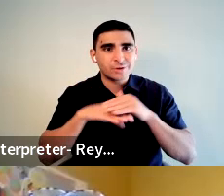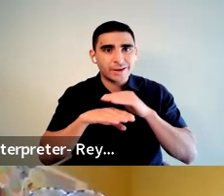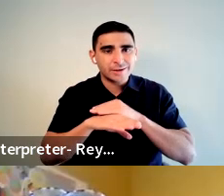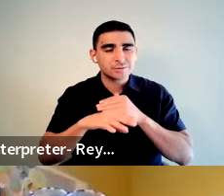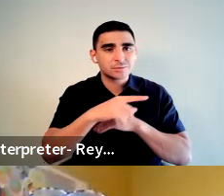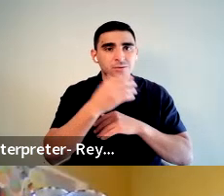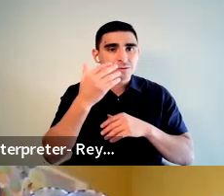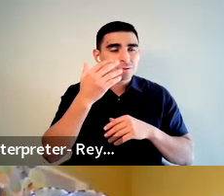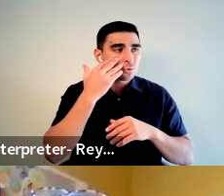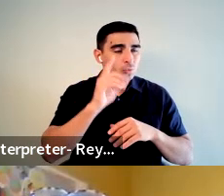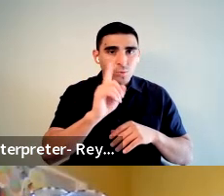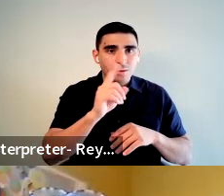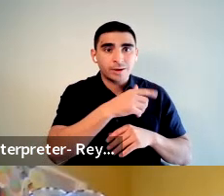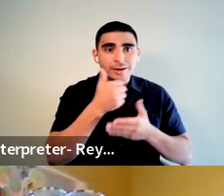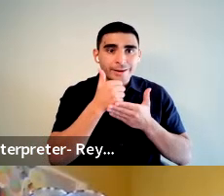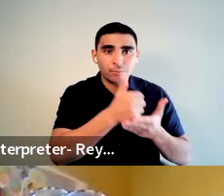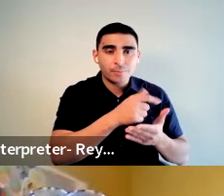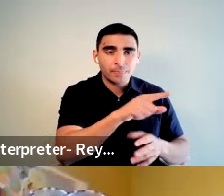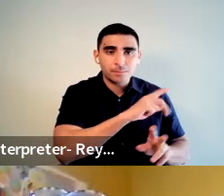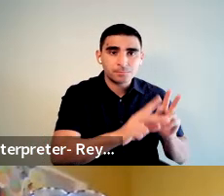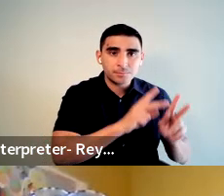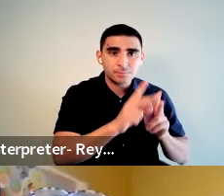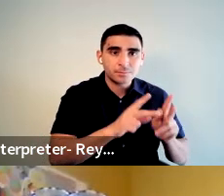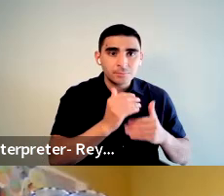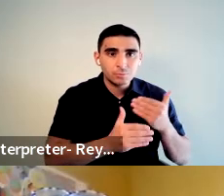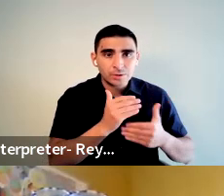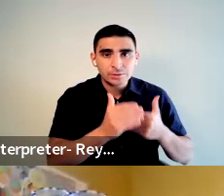them where they're at, and making that process more